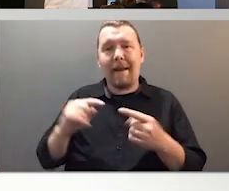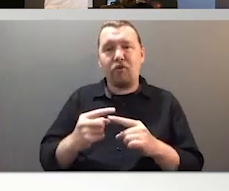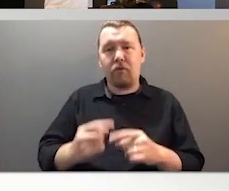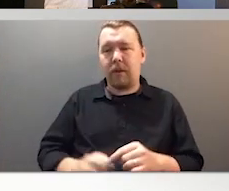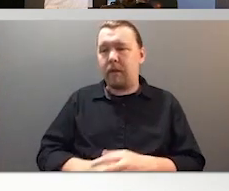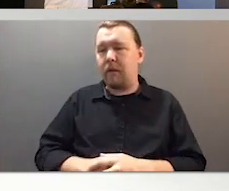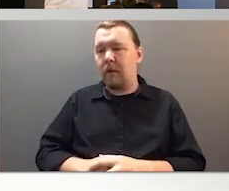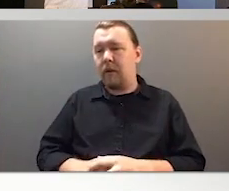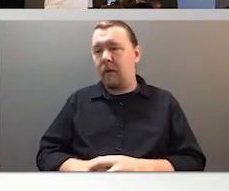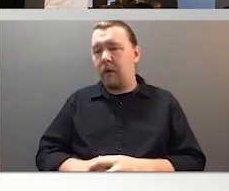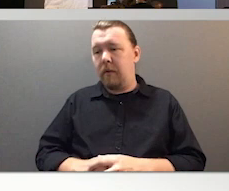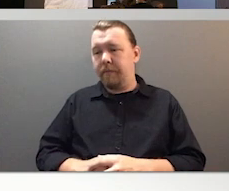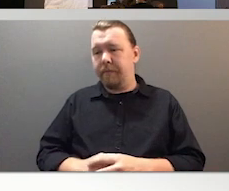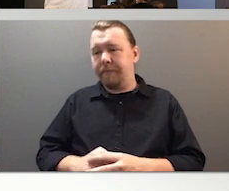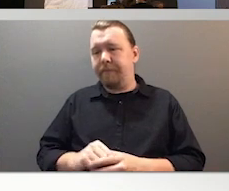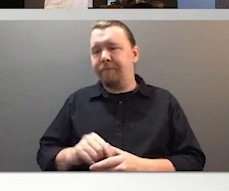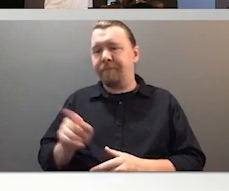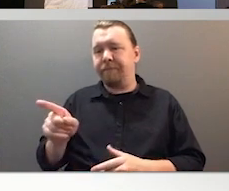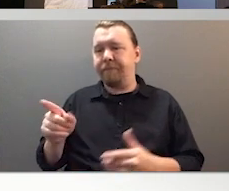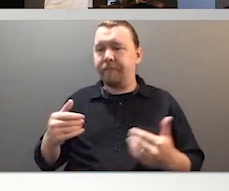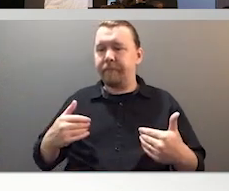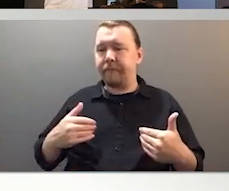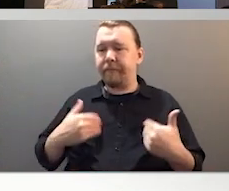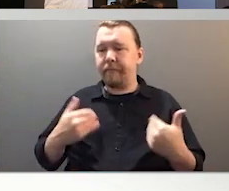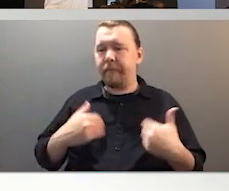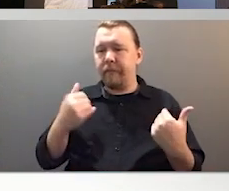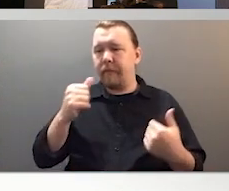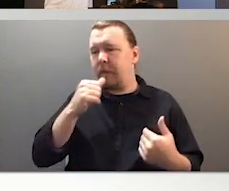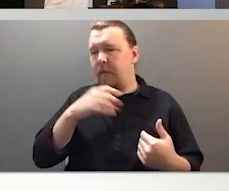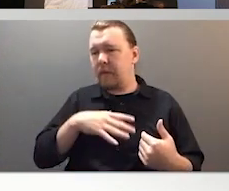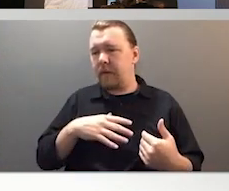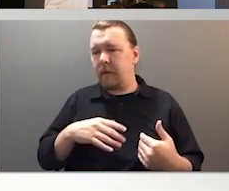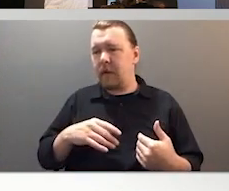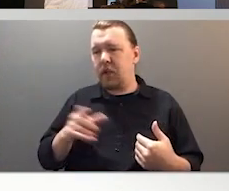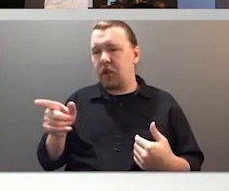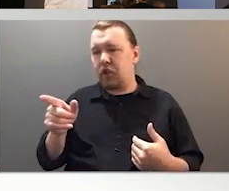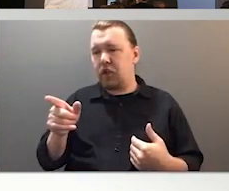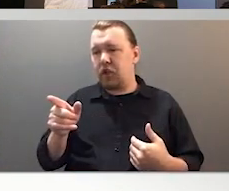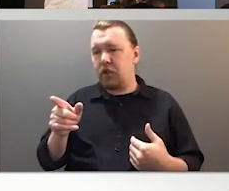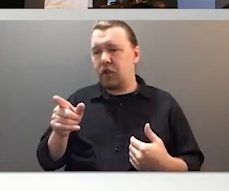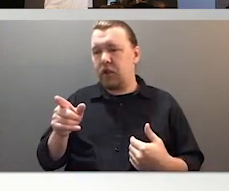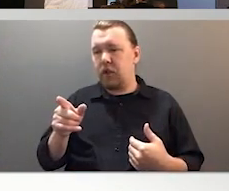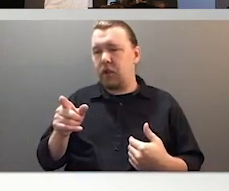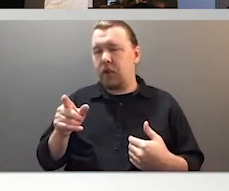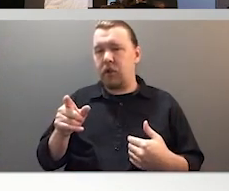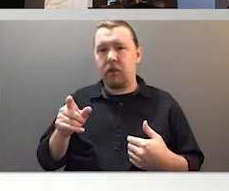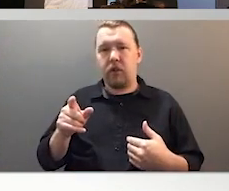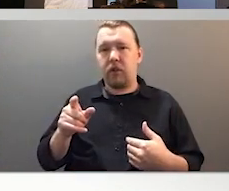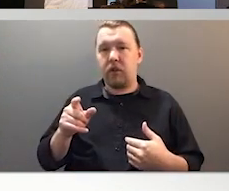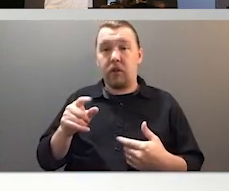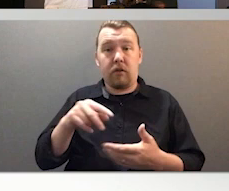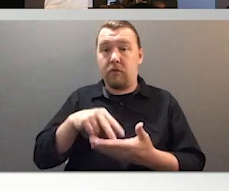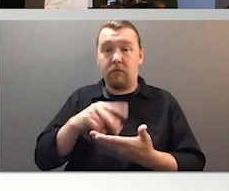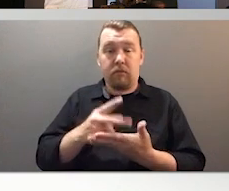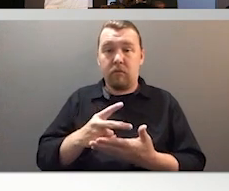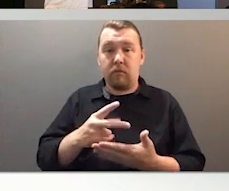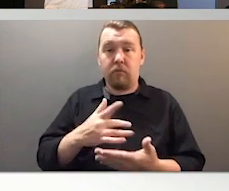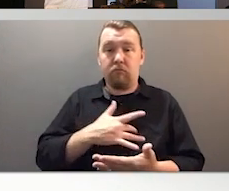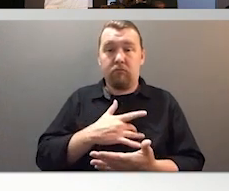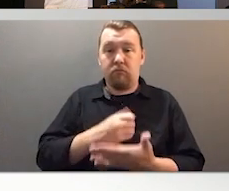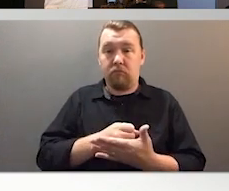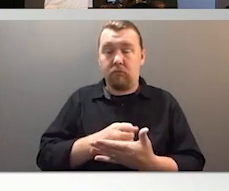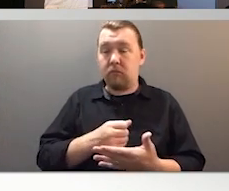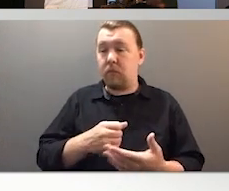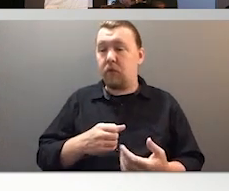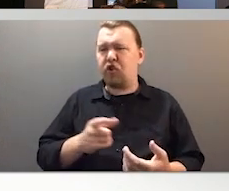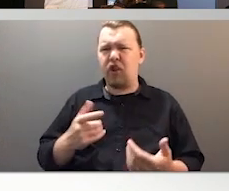when I met her, she dropped a sudden cardiac arrest. She had a genetic